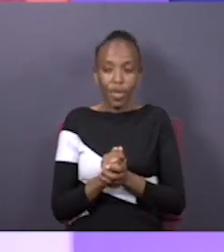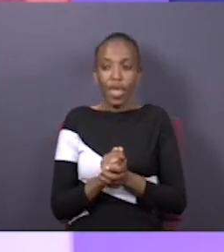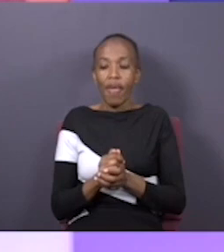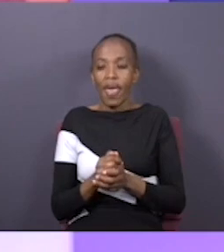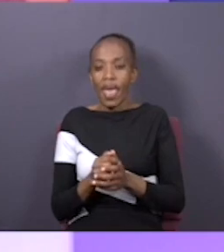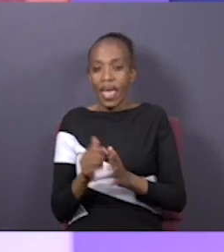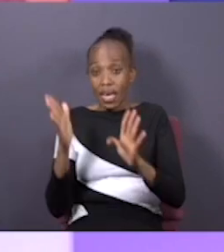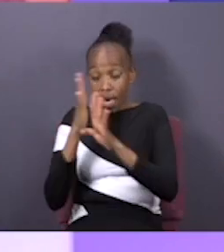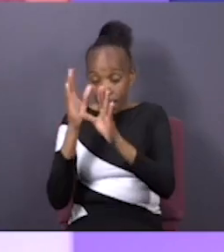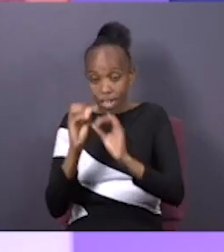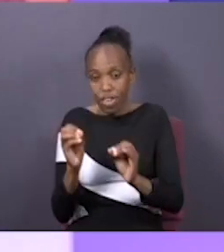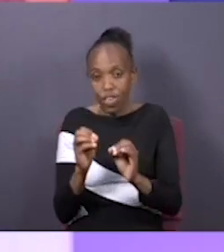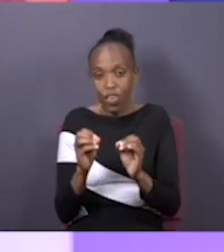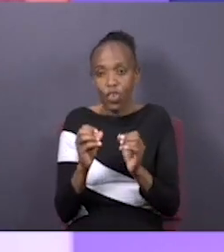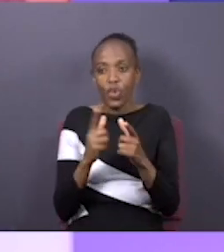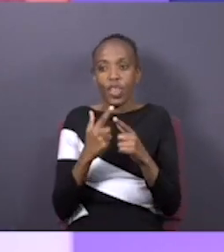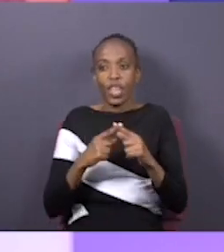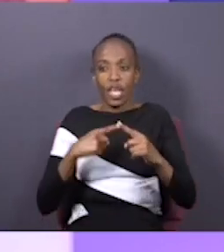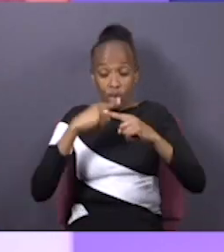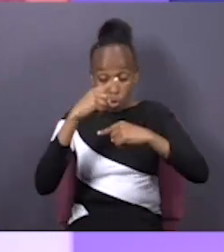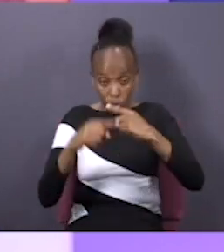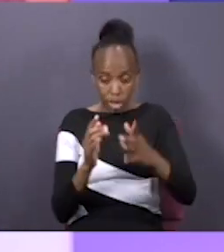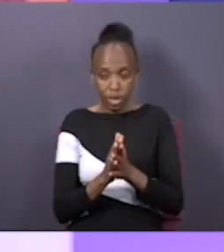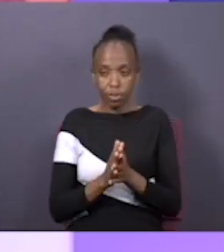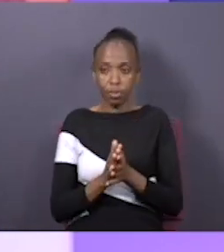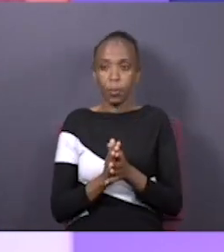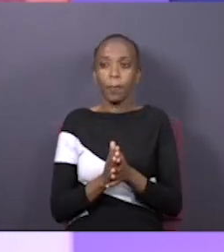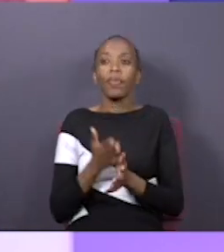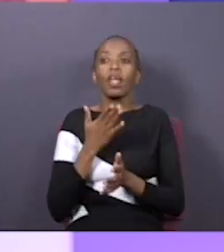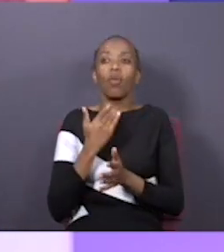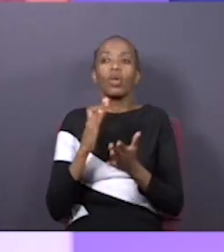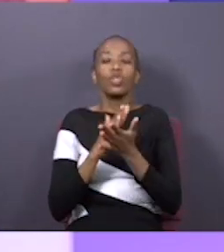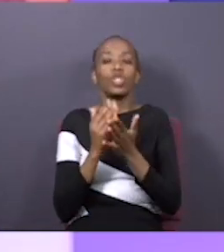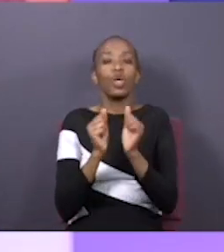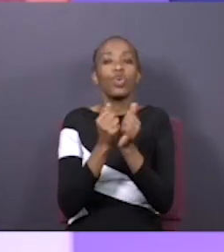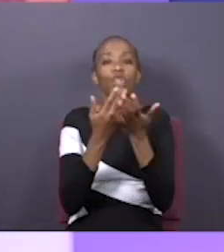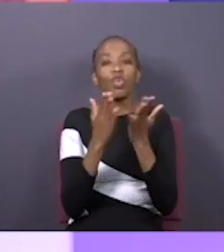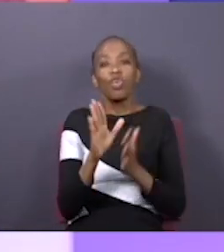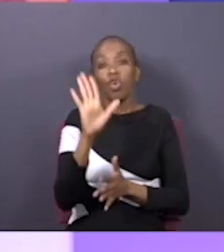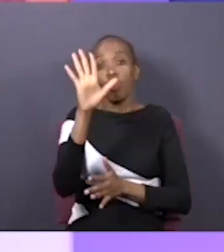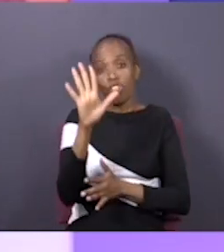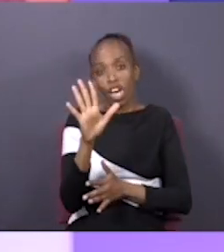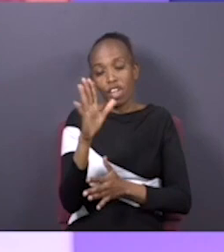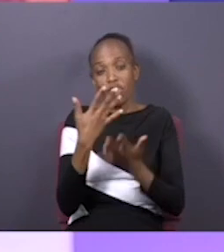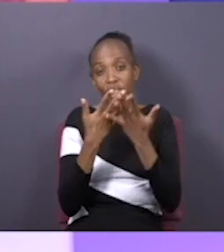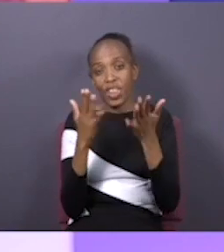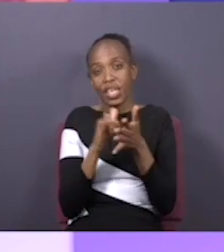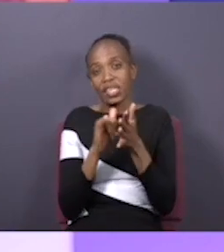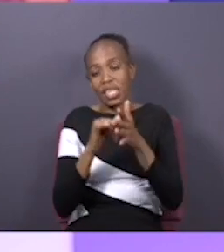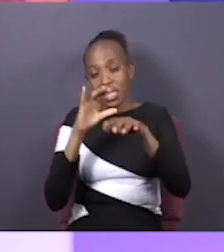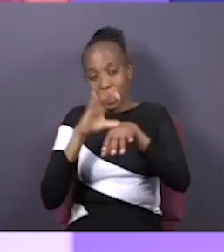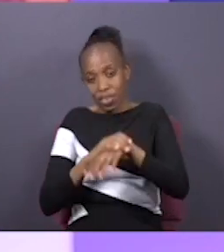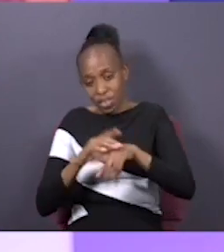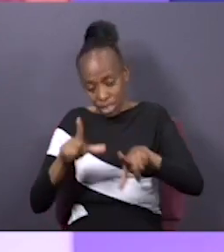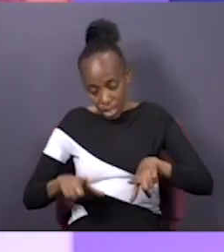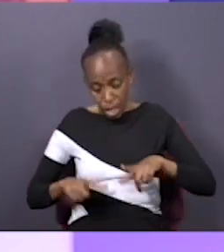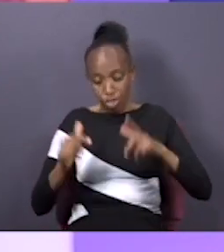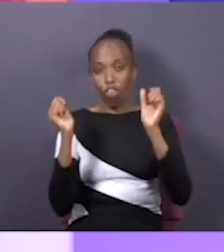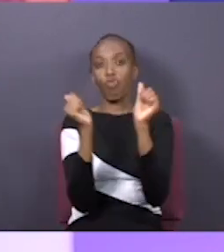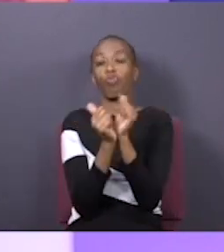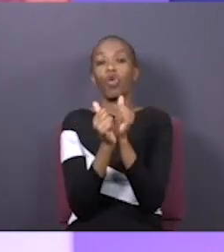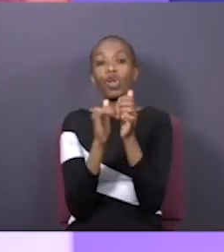of our hiding places and get going. I want to share with you five attributes that I find in the life of